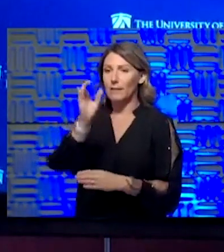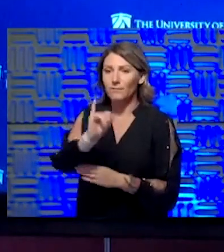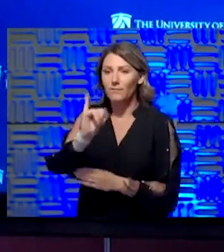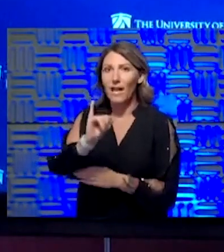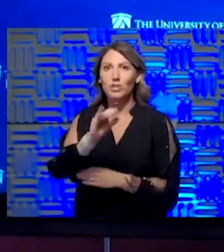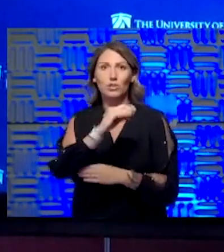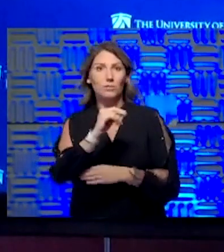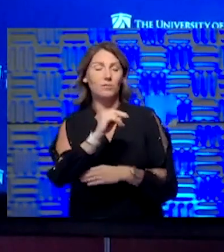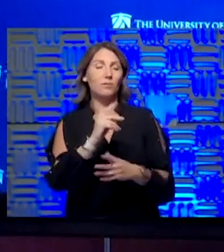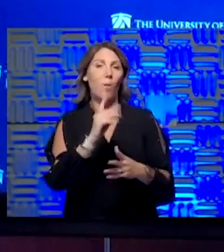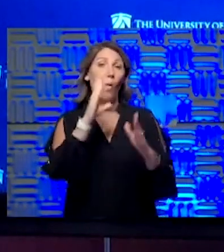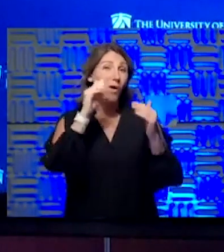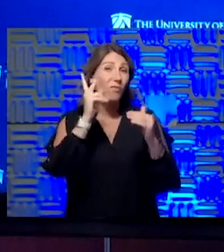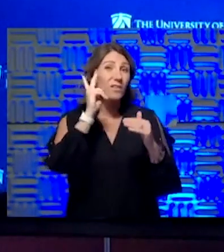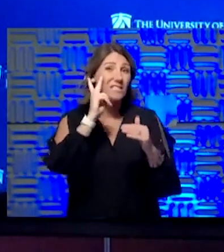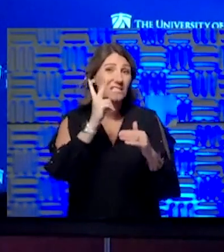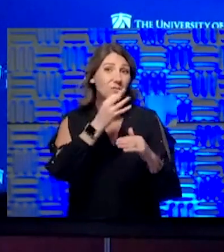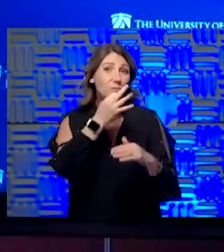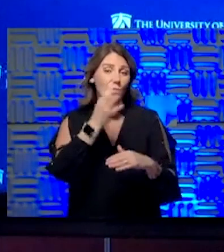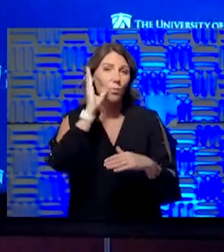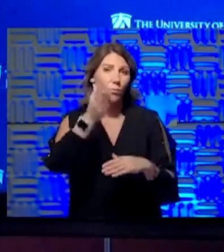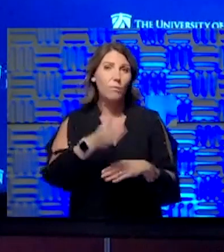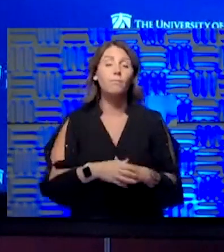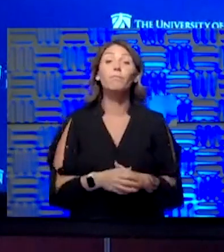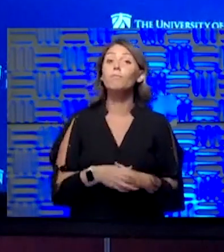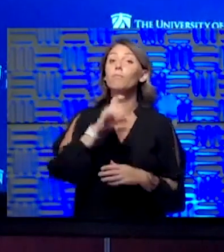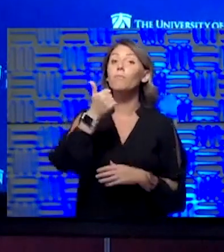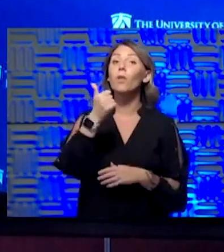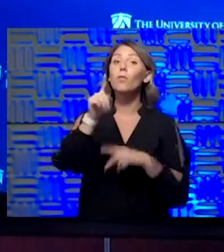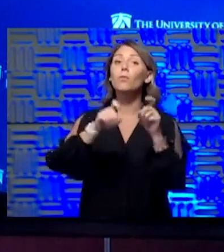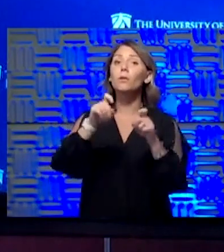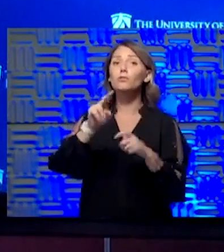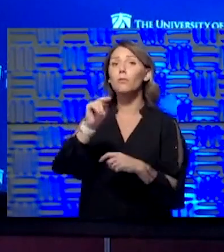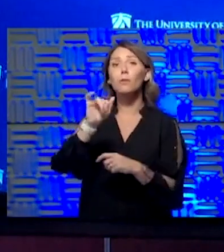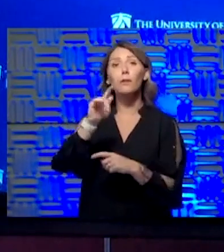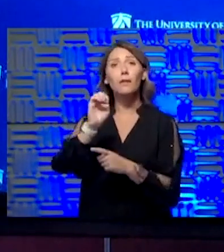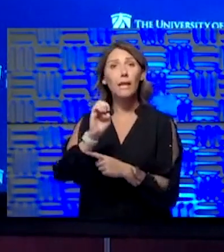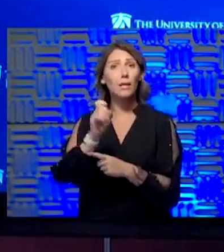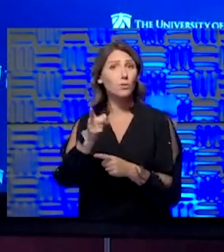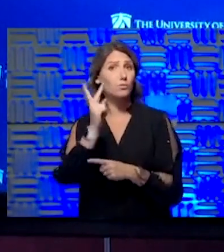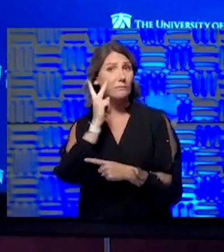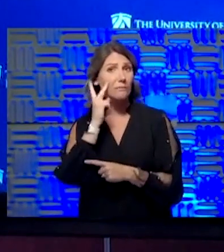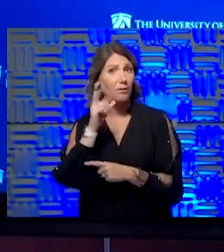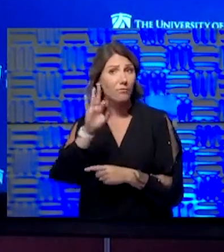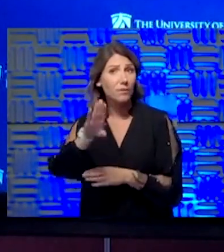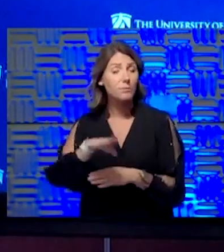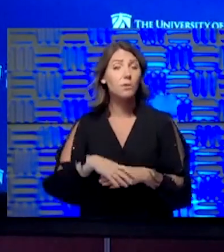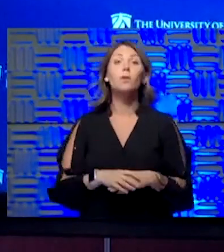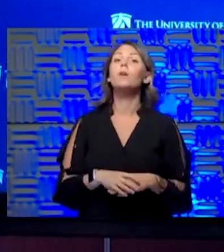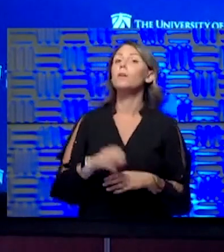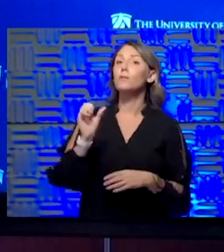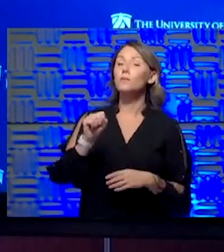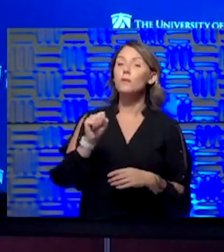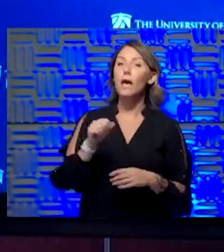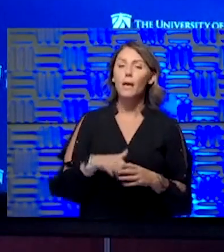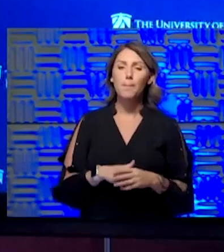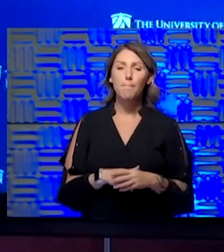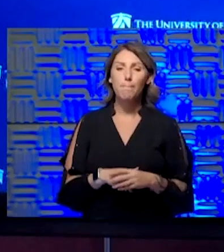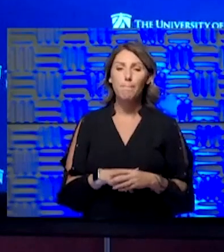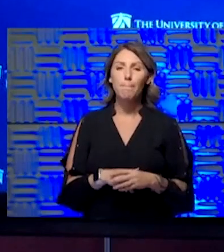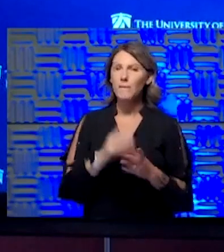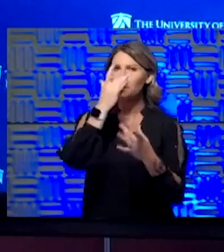so reassuring. It's hard. We hear from patients' families a lot how hard it is, and I can't even imagine.